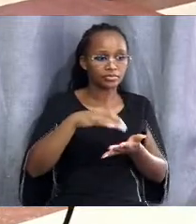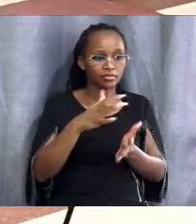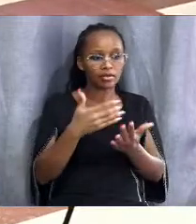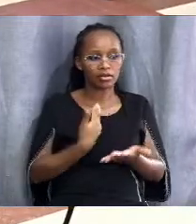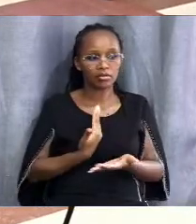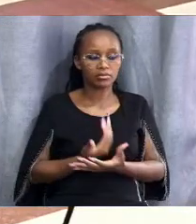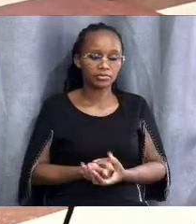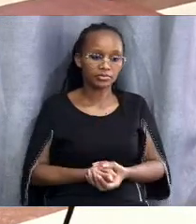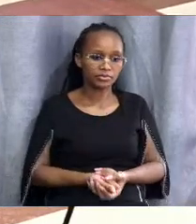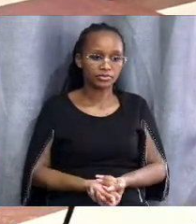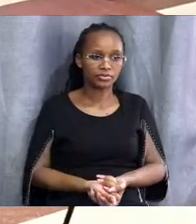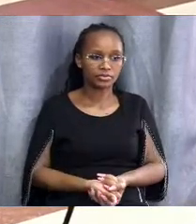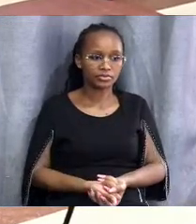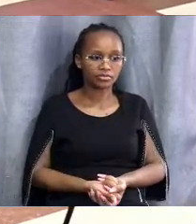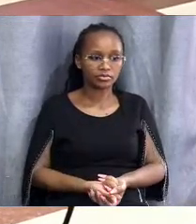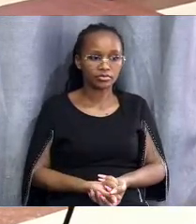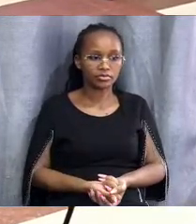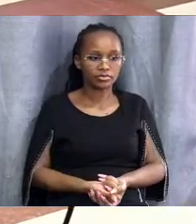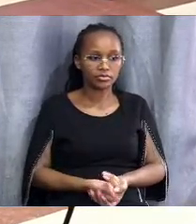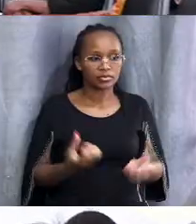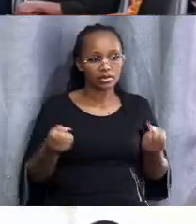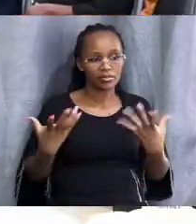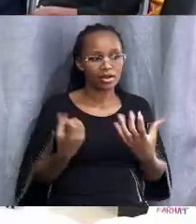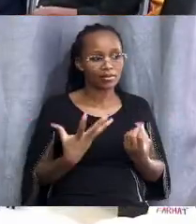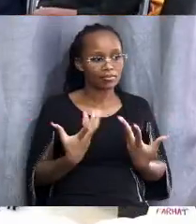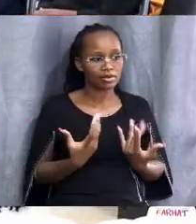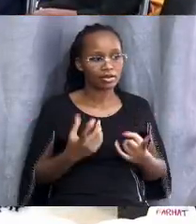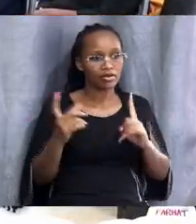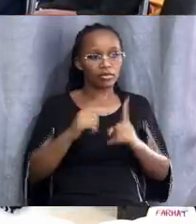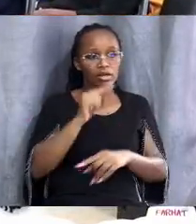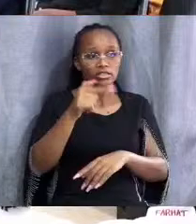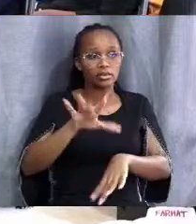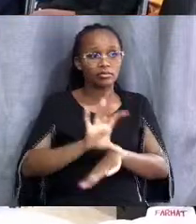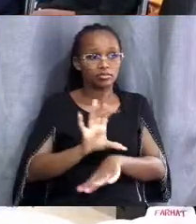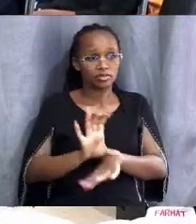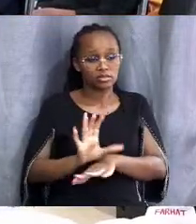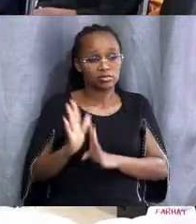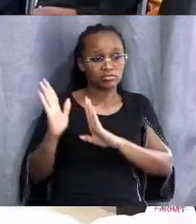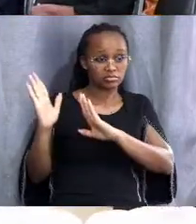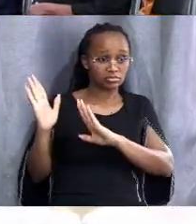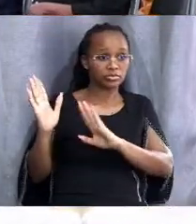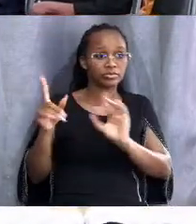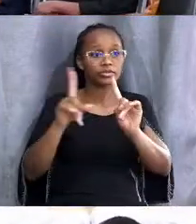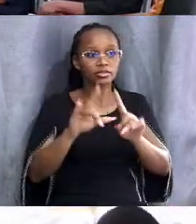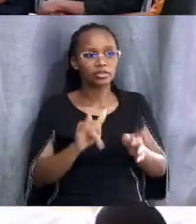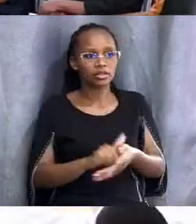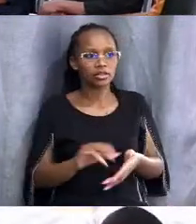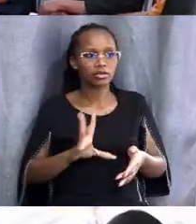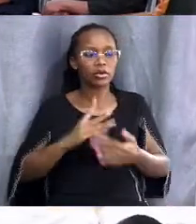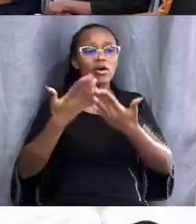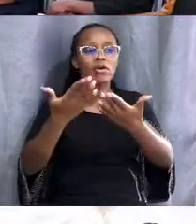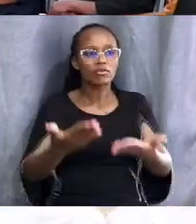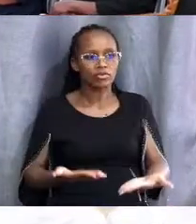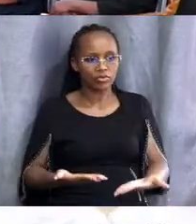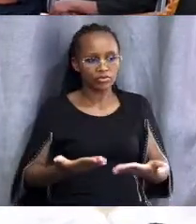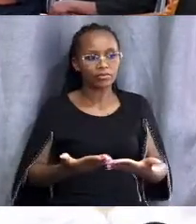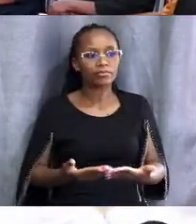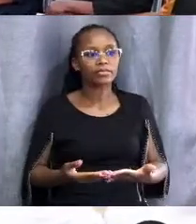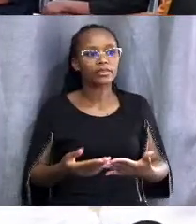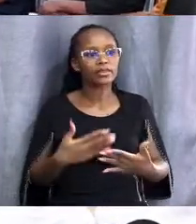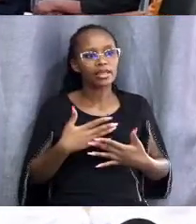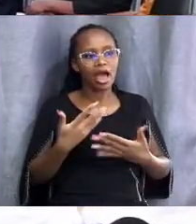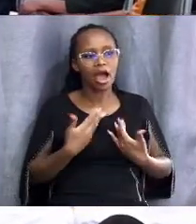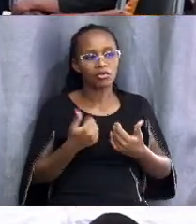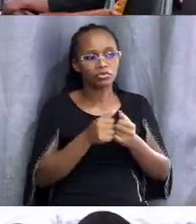stand. There are many of them from PCEA Zimmerman, so I feel that we are very